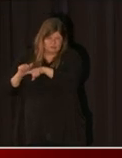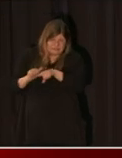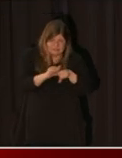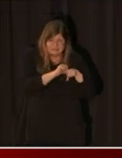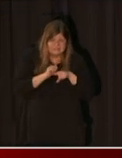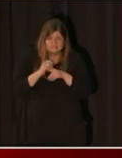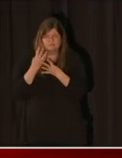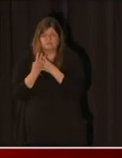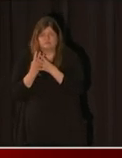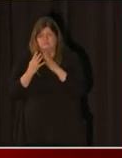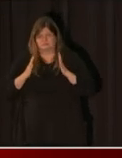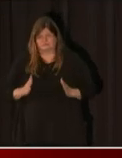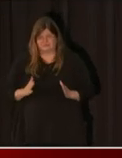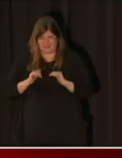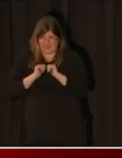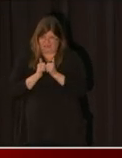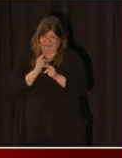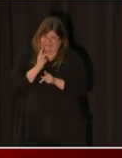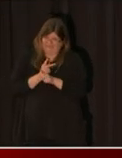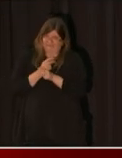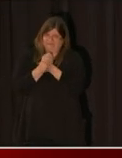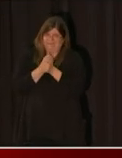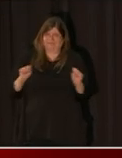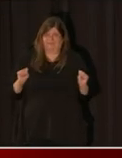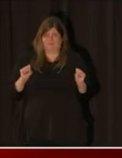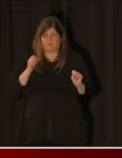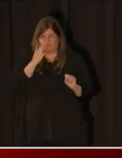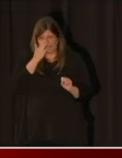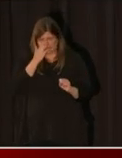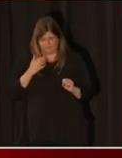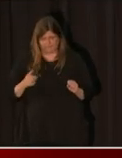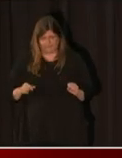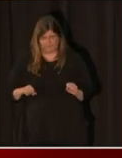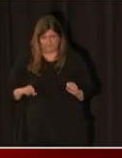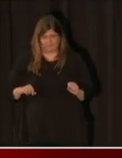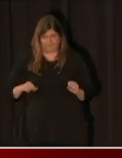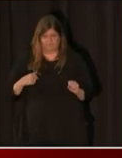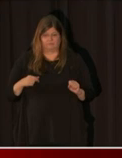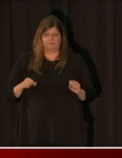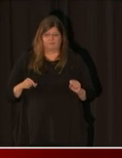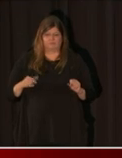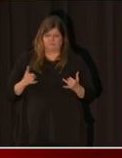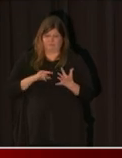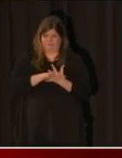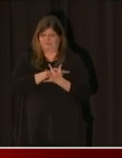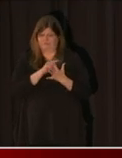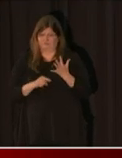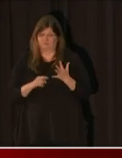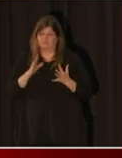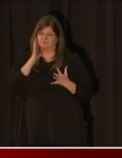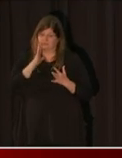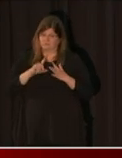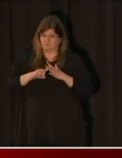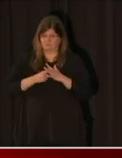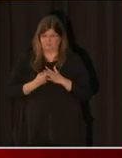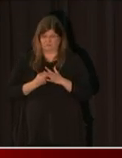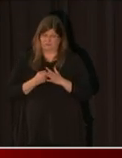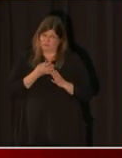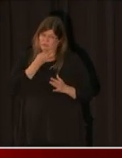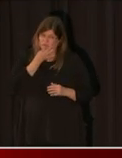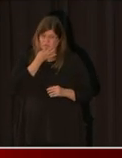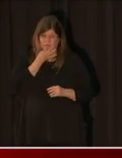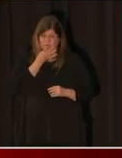are all things that we're either going to start, but in most cases, we're going to speed